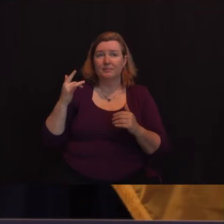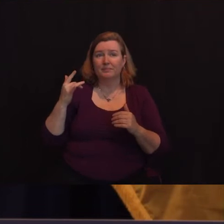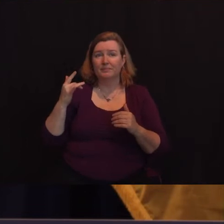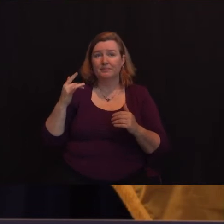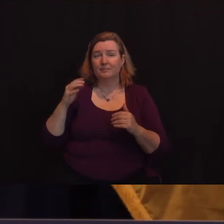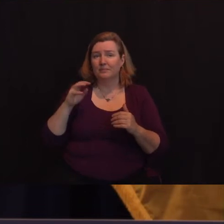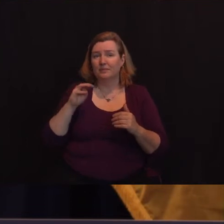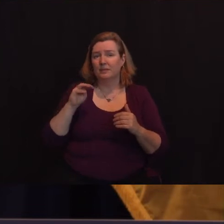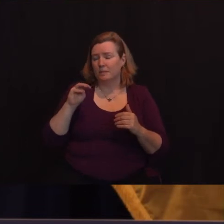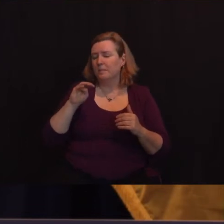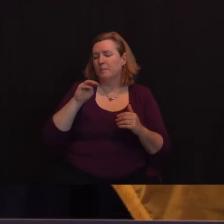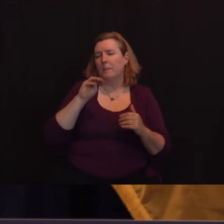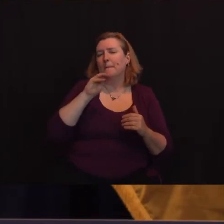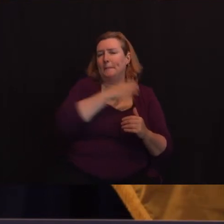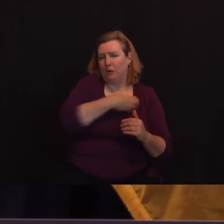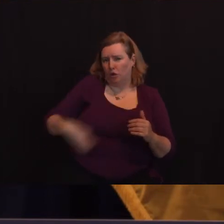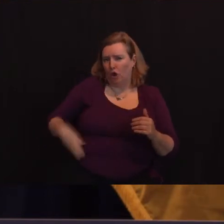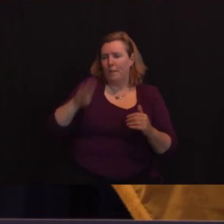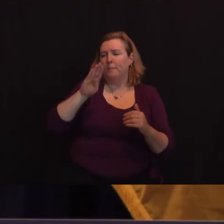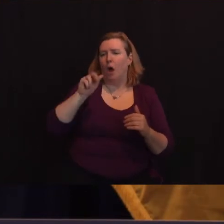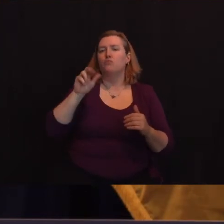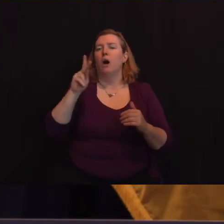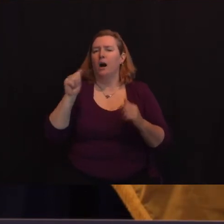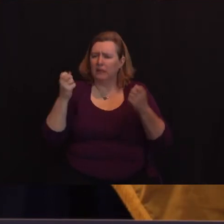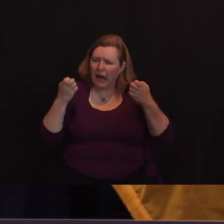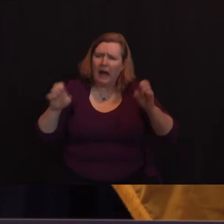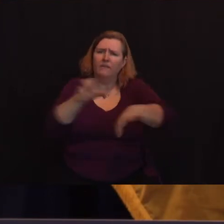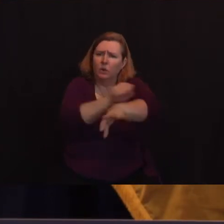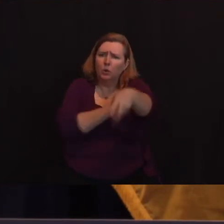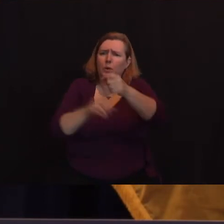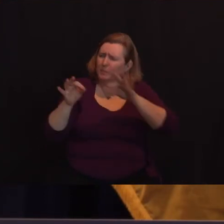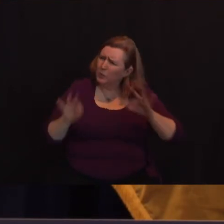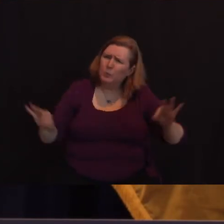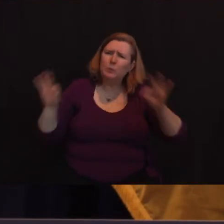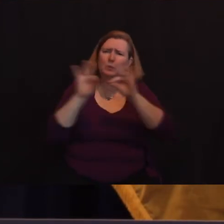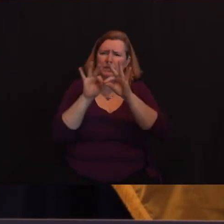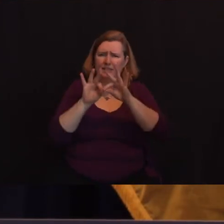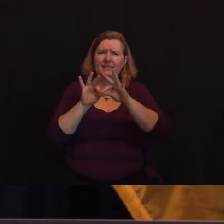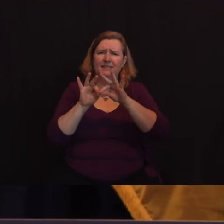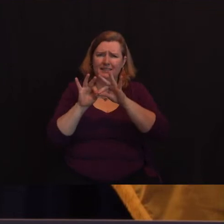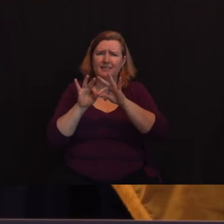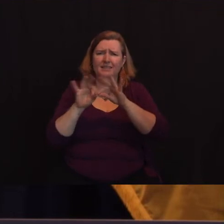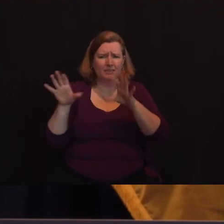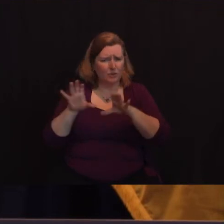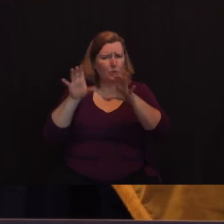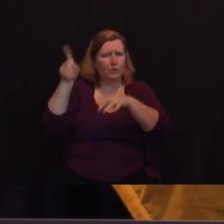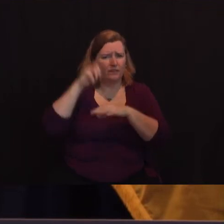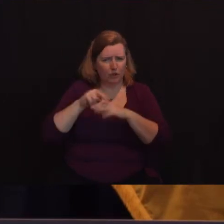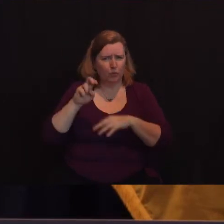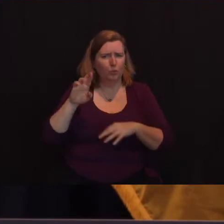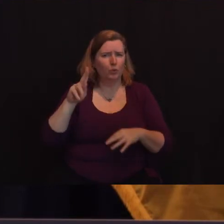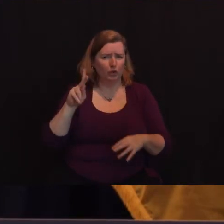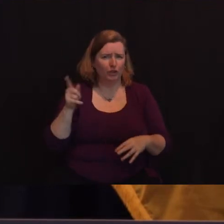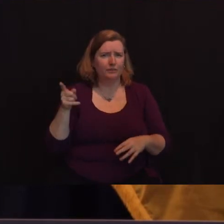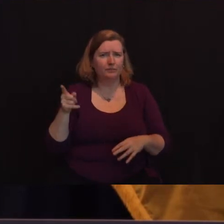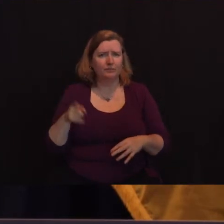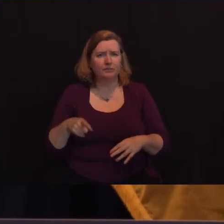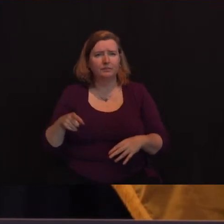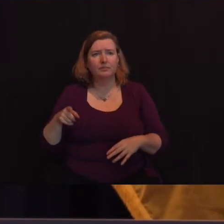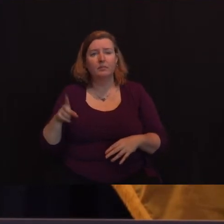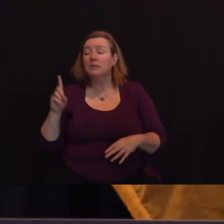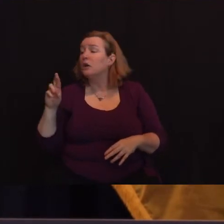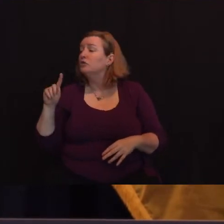of the 5 wards in Newark is so important. And then, Tina, I'm going to put you on the spot. No